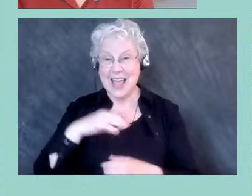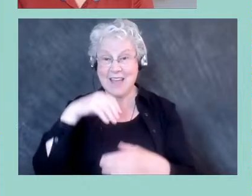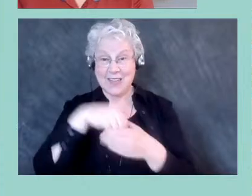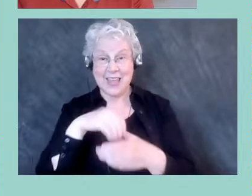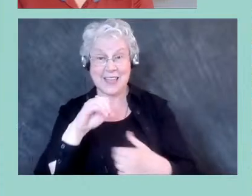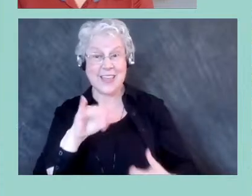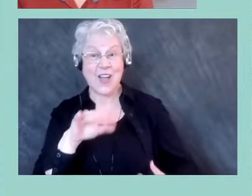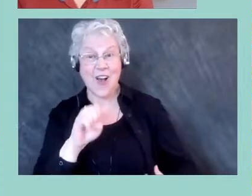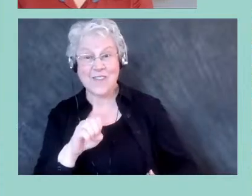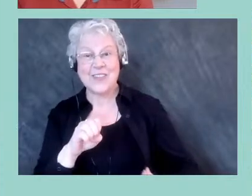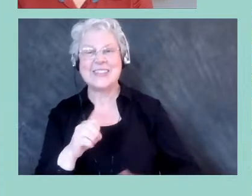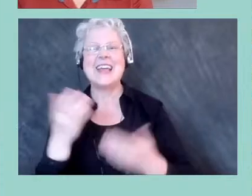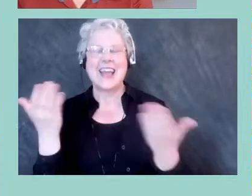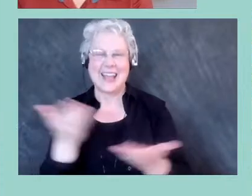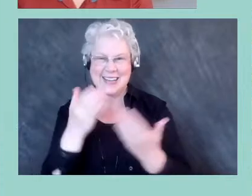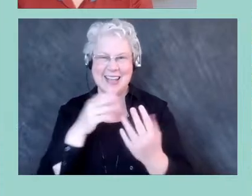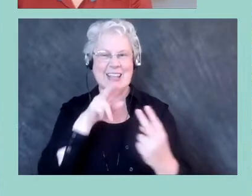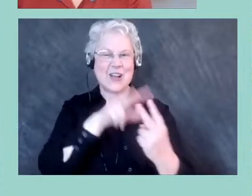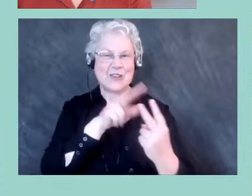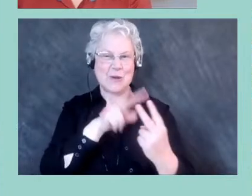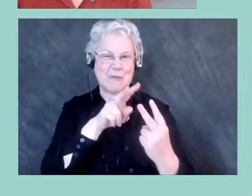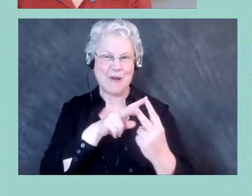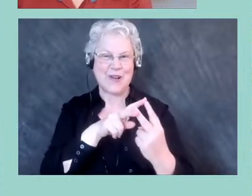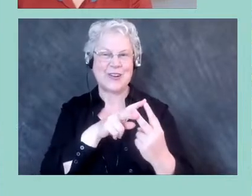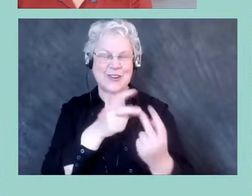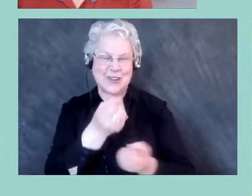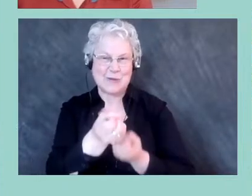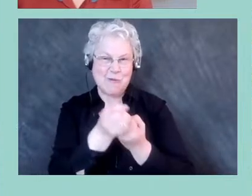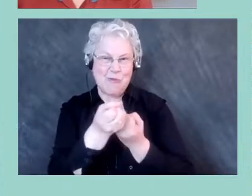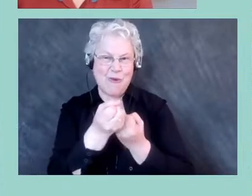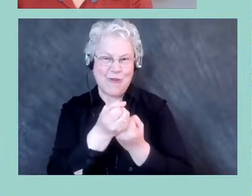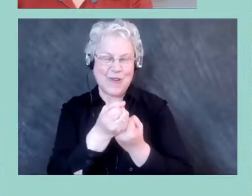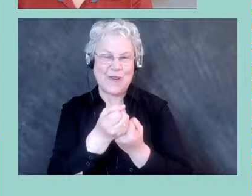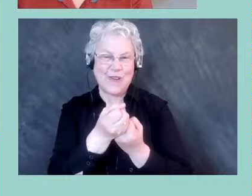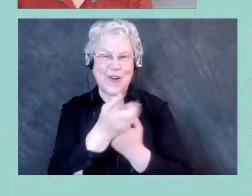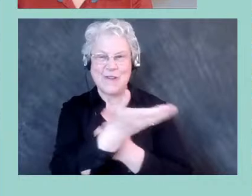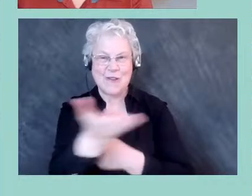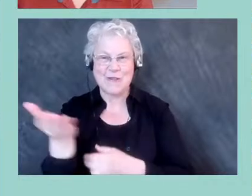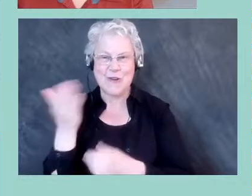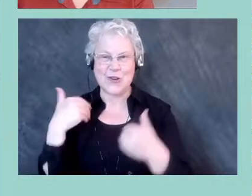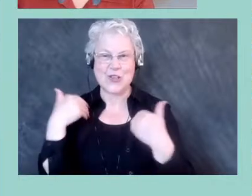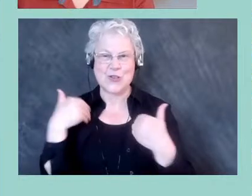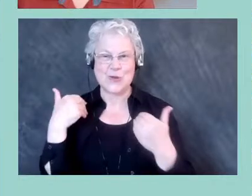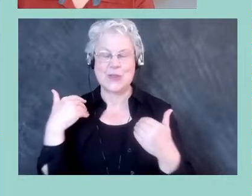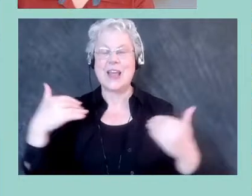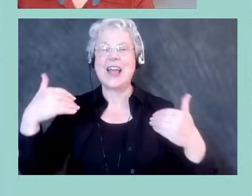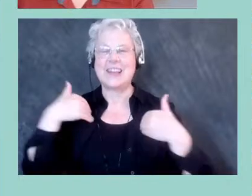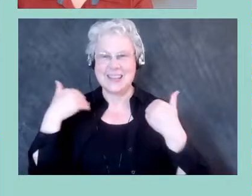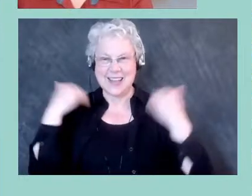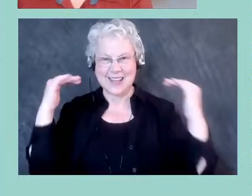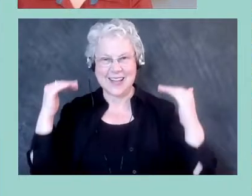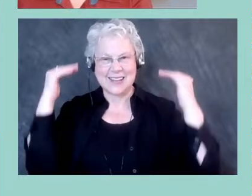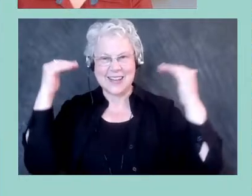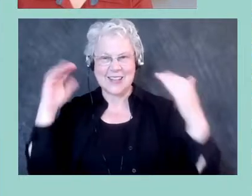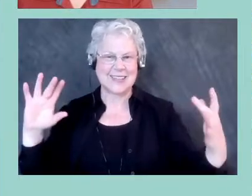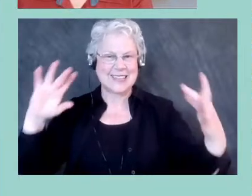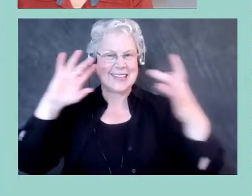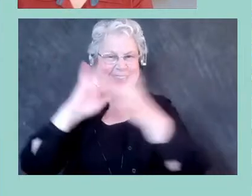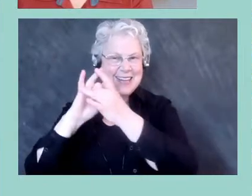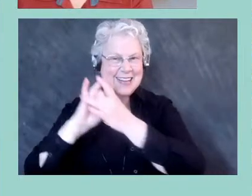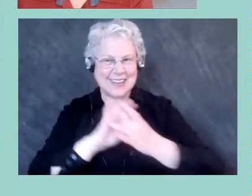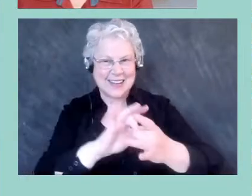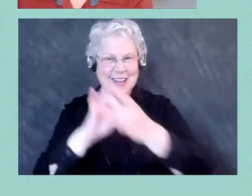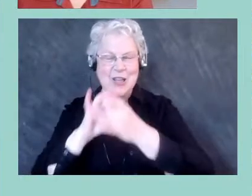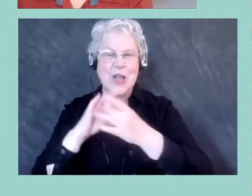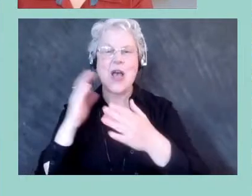is here to partner with you in this hospitality and support for youth and young adults. Get connected. We'll be sharing